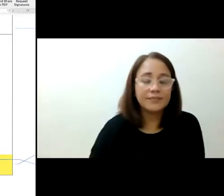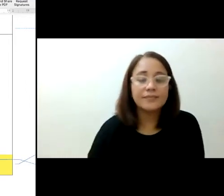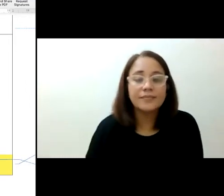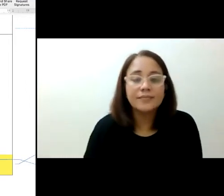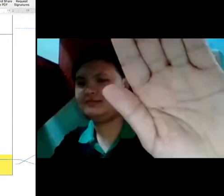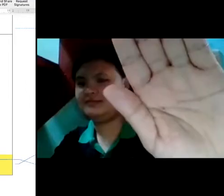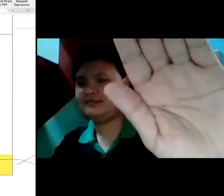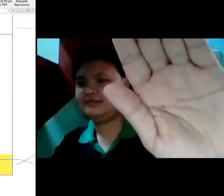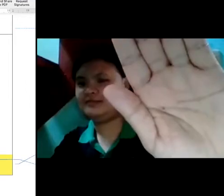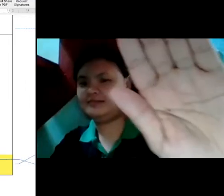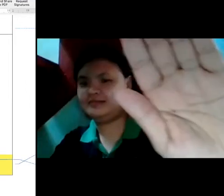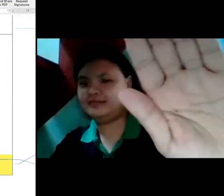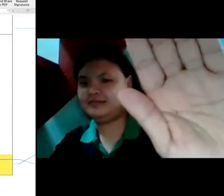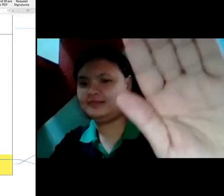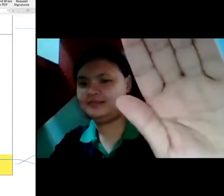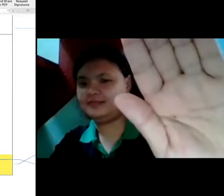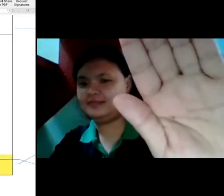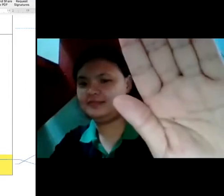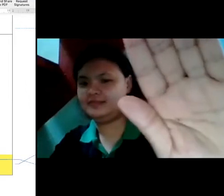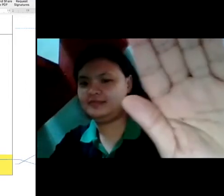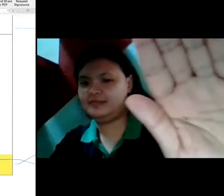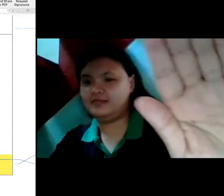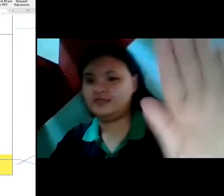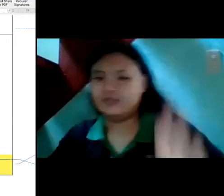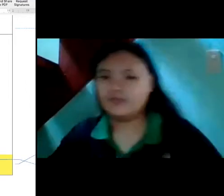Okay, and what about